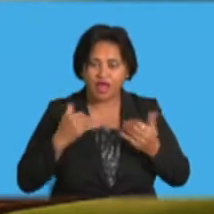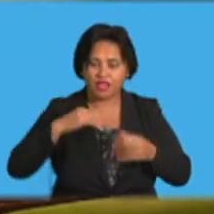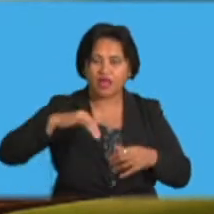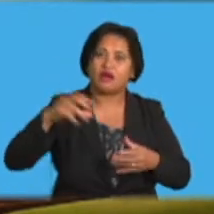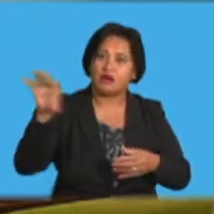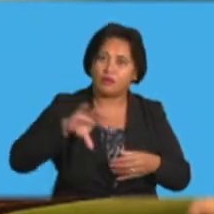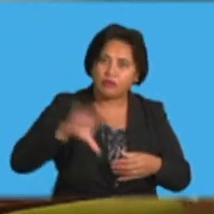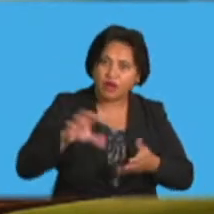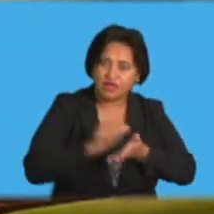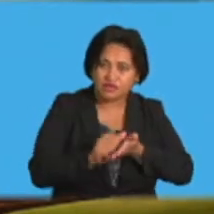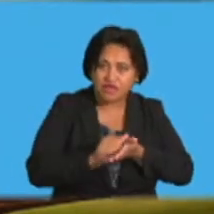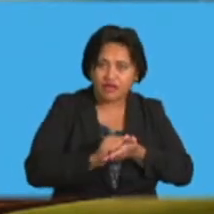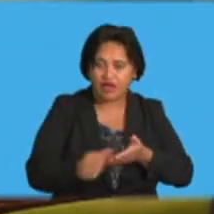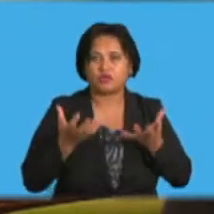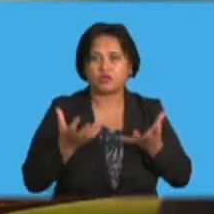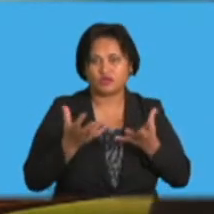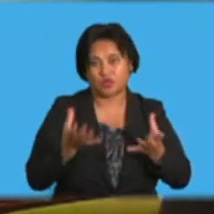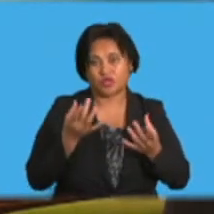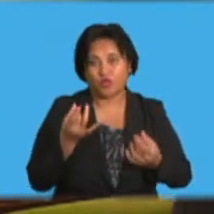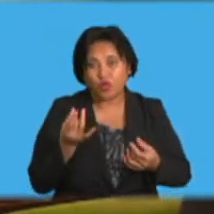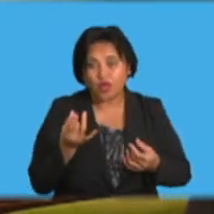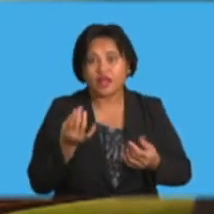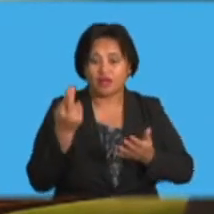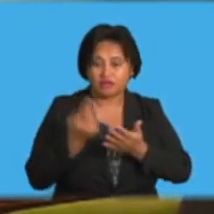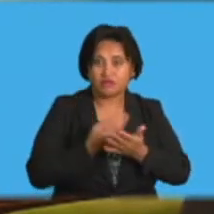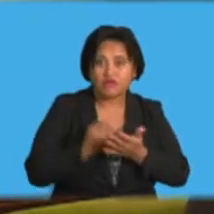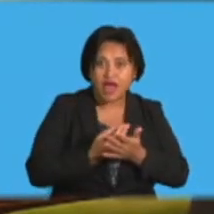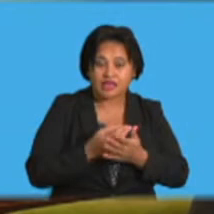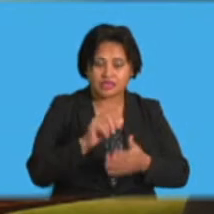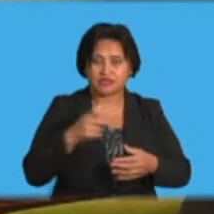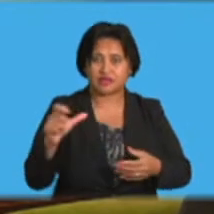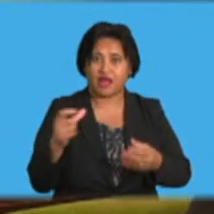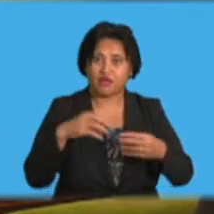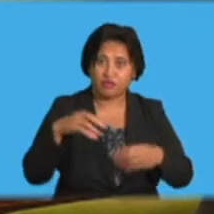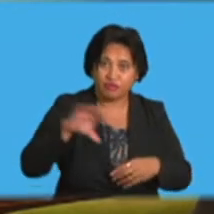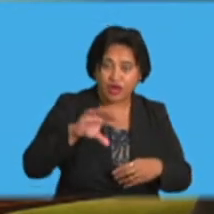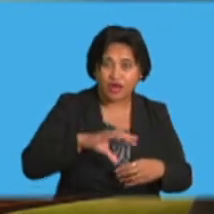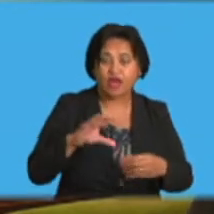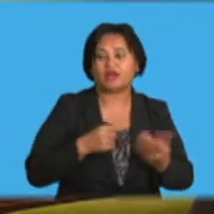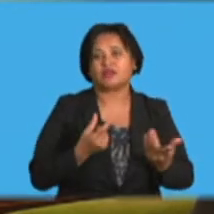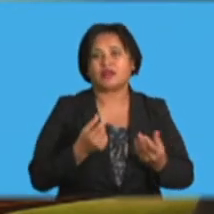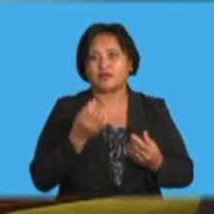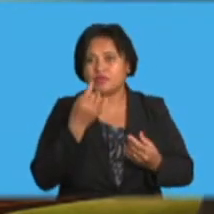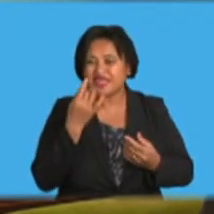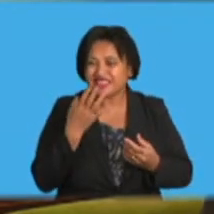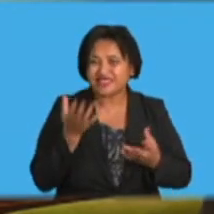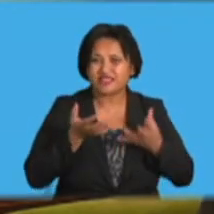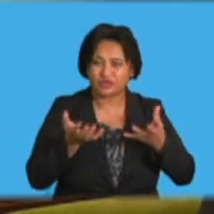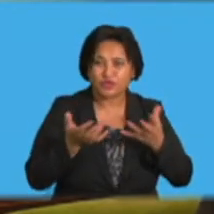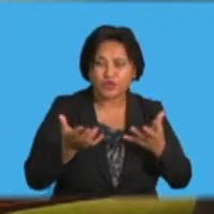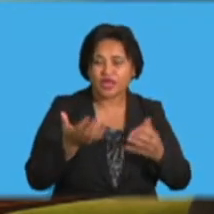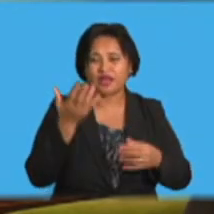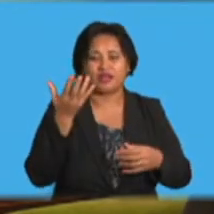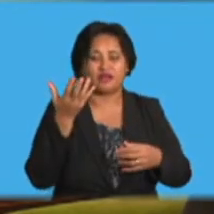750 mils of cooking oil, 4 kilograms of rice, 100 grams of curry powder, 1 kilogram of split peas, 300 grams of milk powder, 50 tea